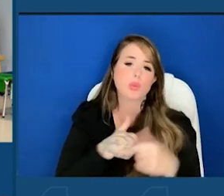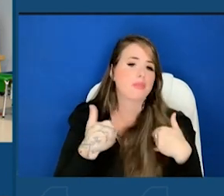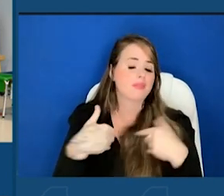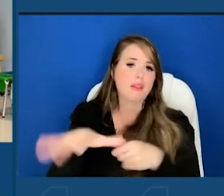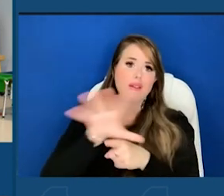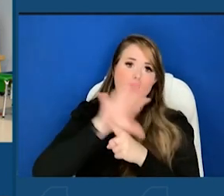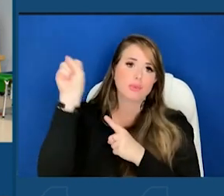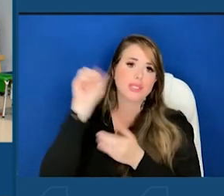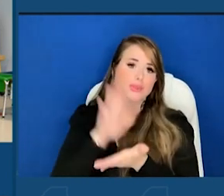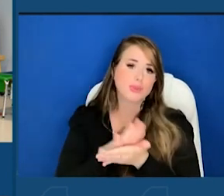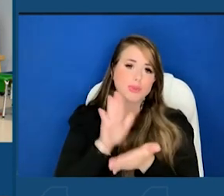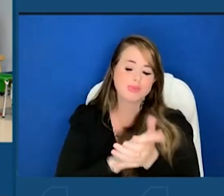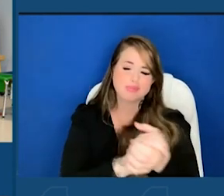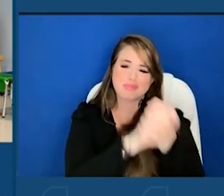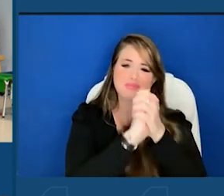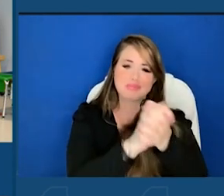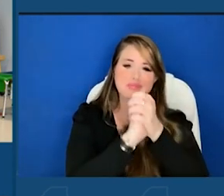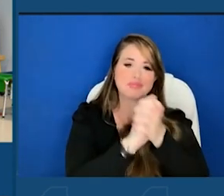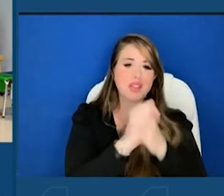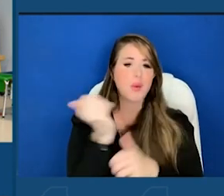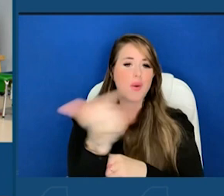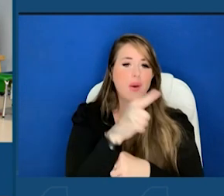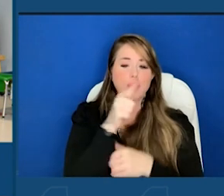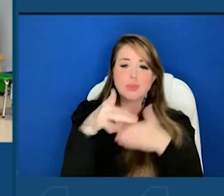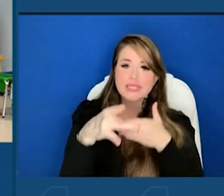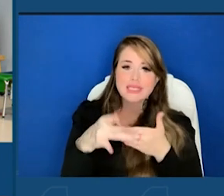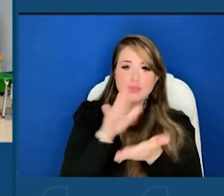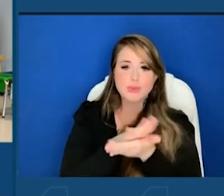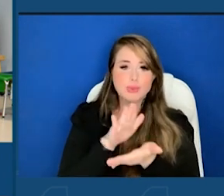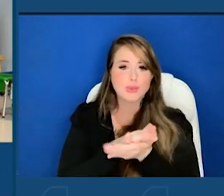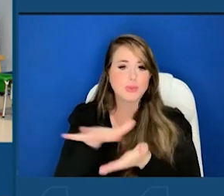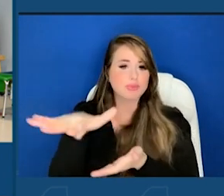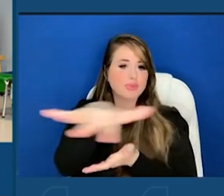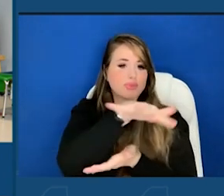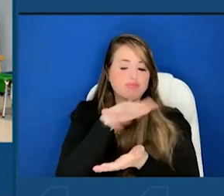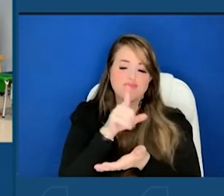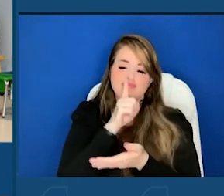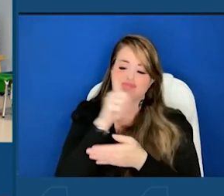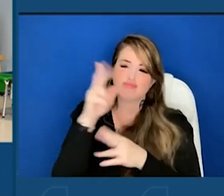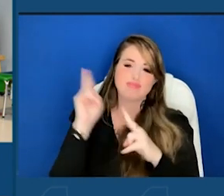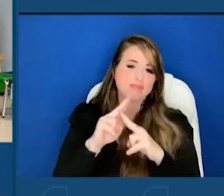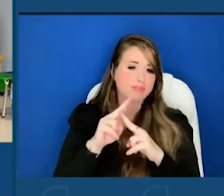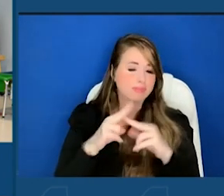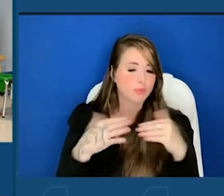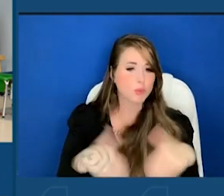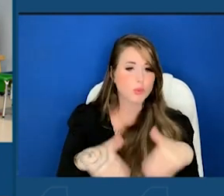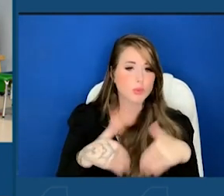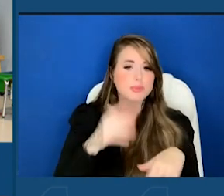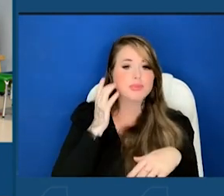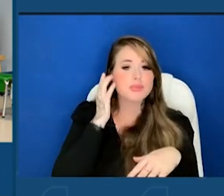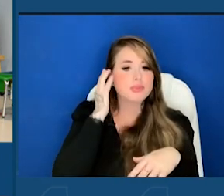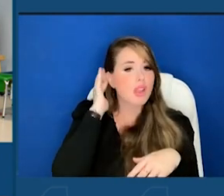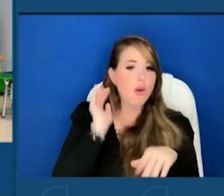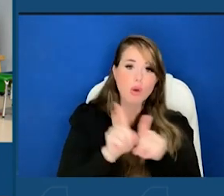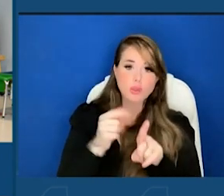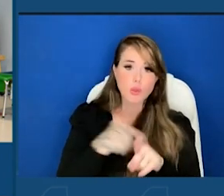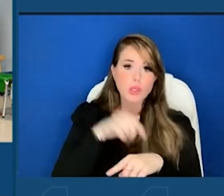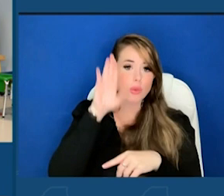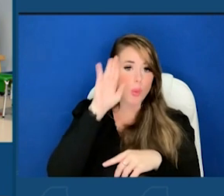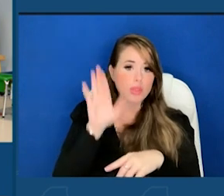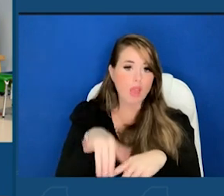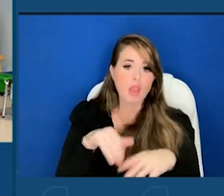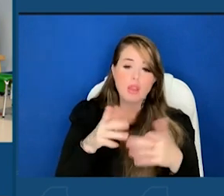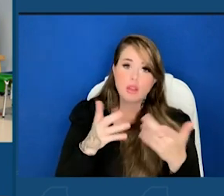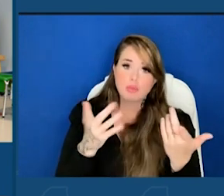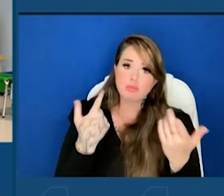schools. Congratulations to all the leaders of our schools here. They are exceptional. But we also know that as I come out to Long